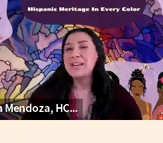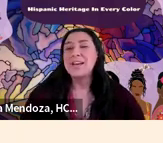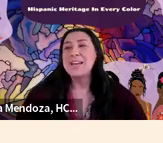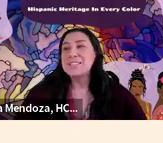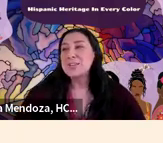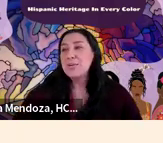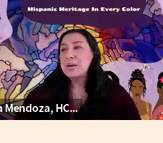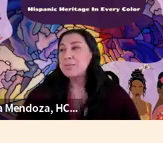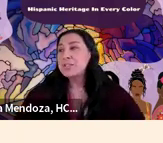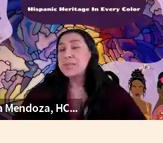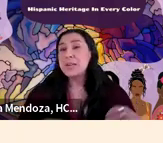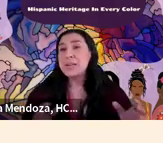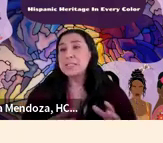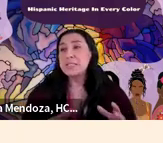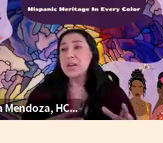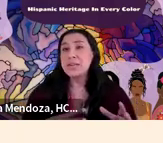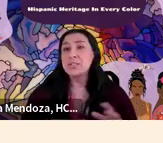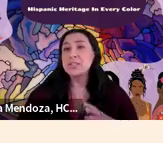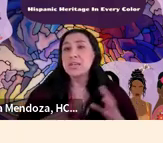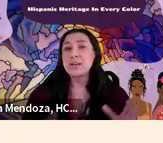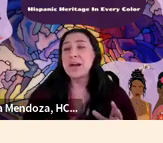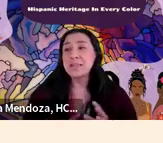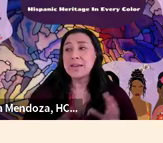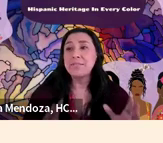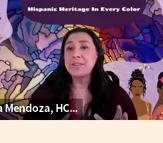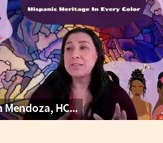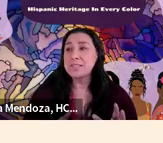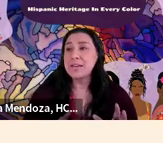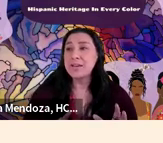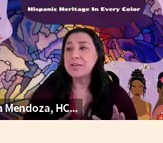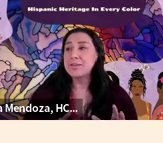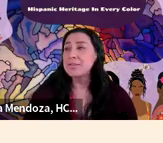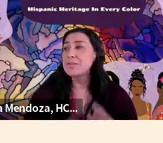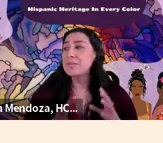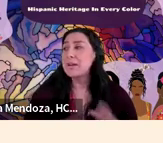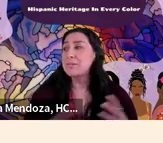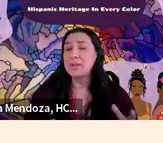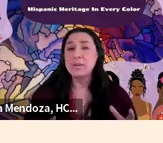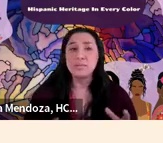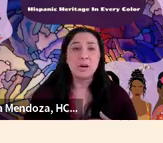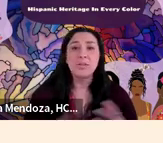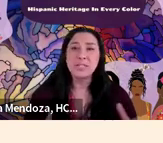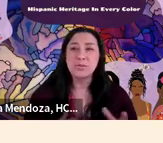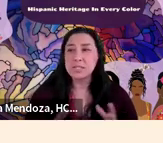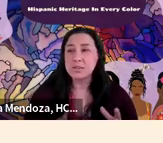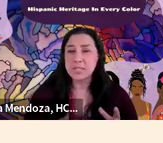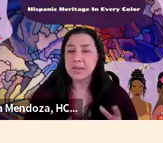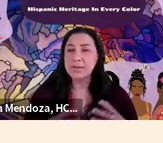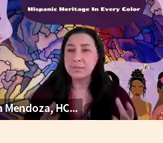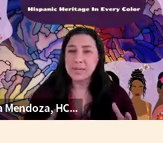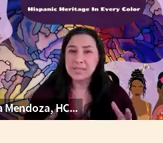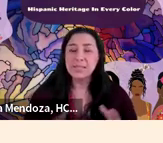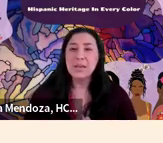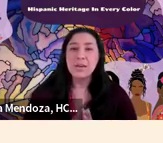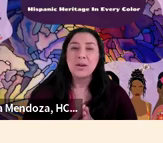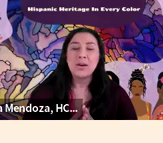place? And so we're doing our best to try to just highlight everything together so that all the resources are